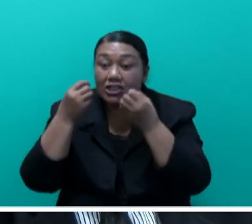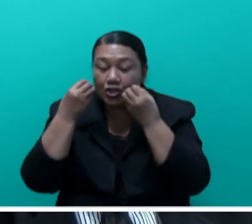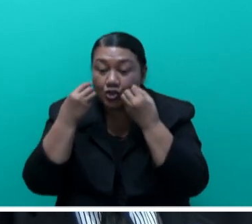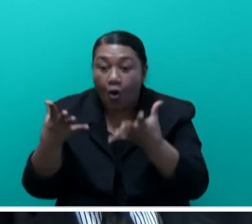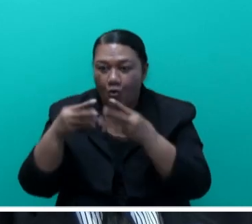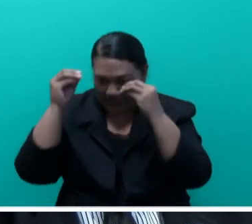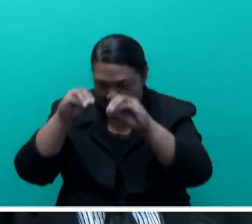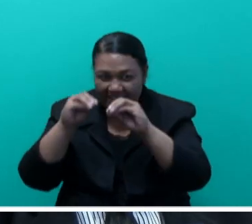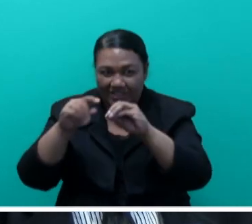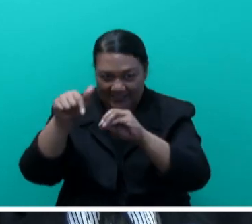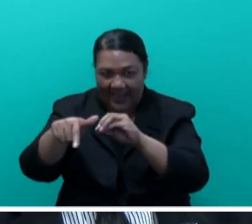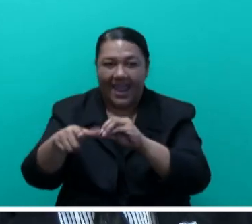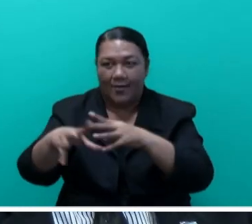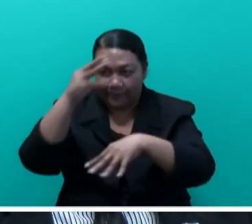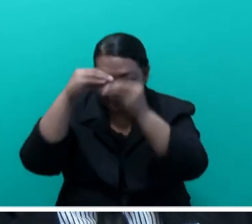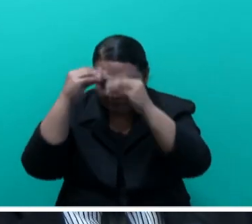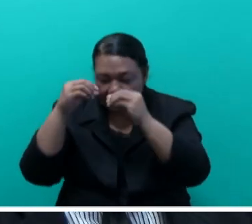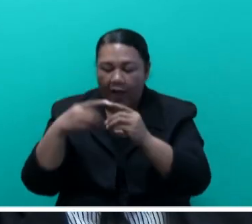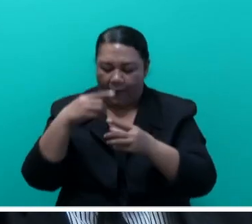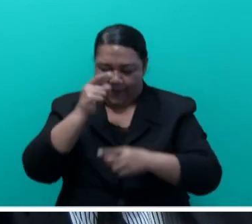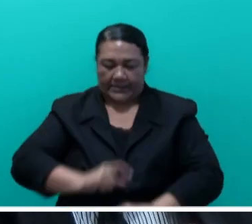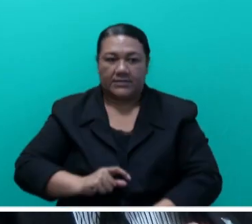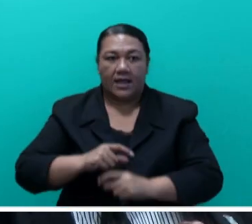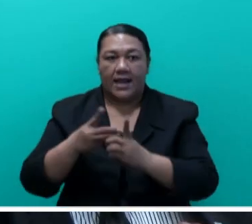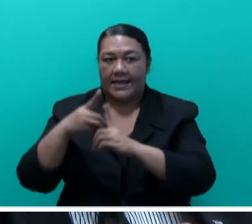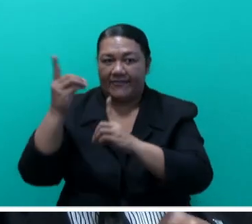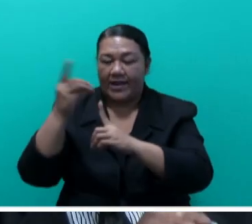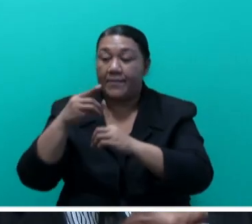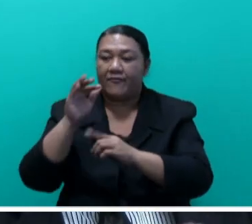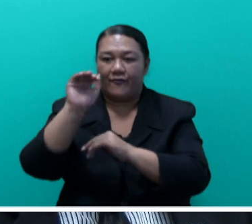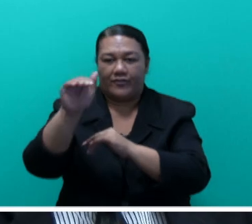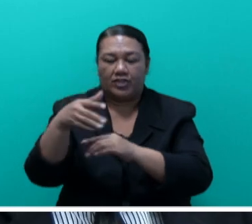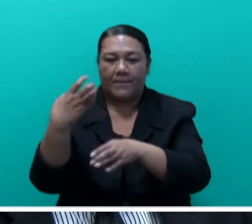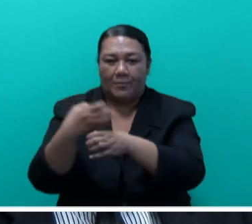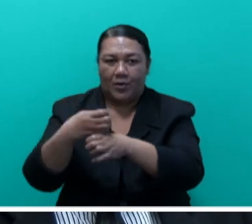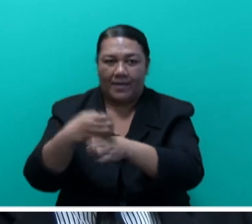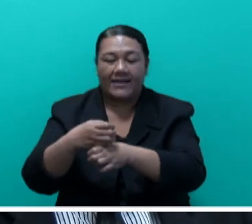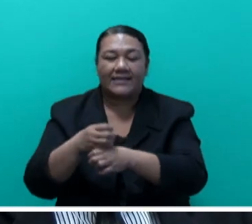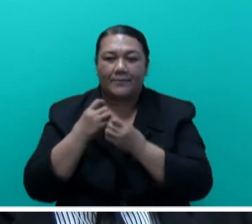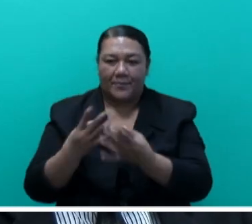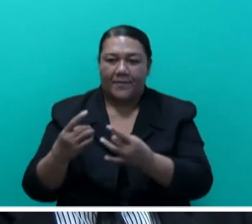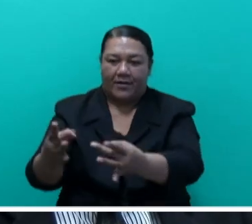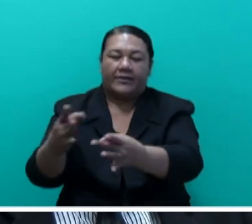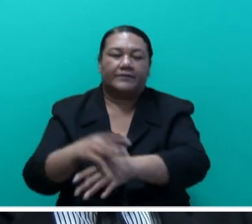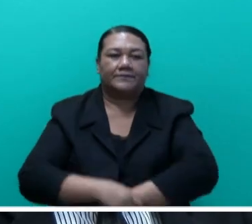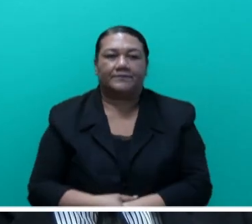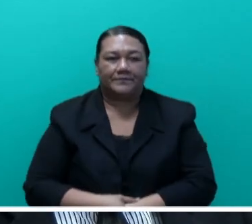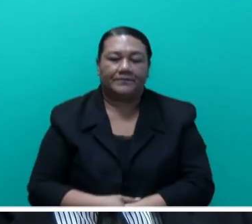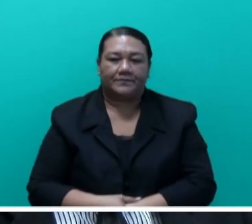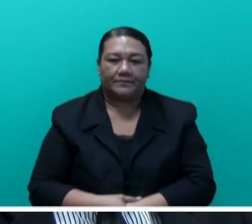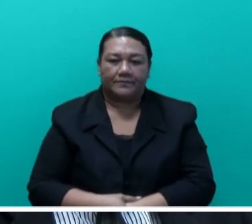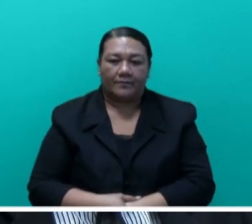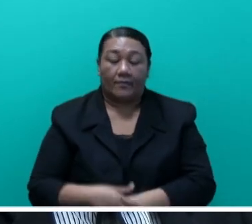are essential for personal development and future employment. Moreover,